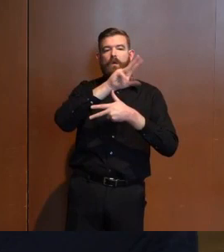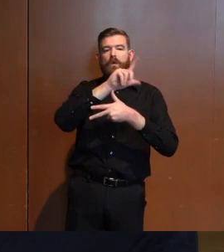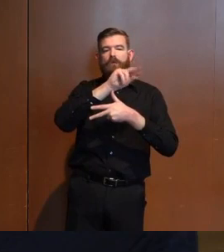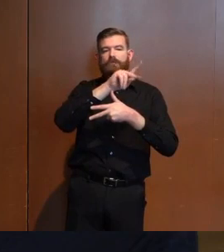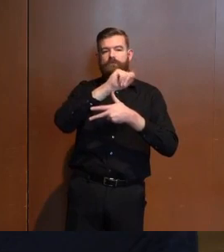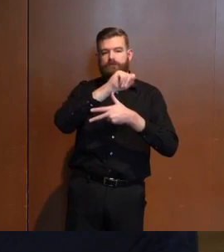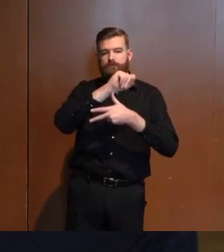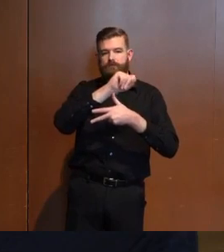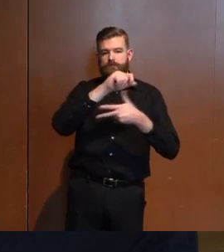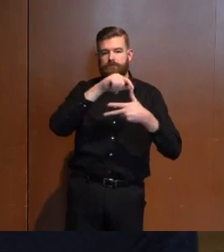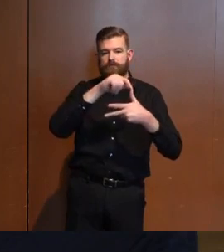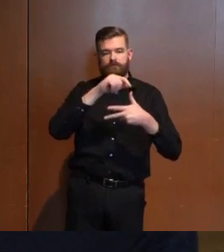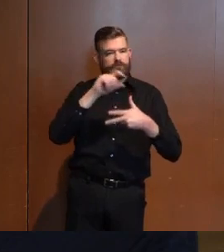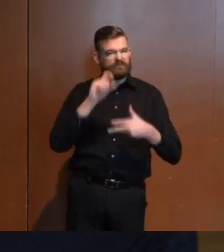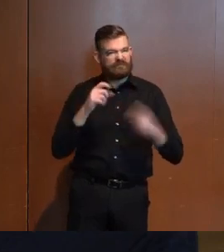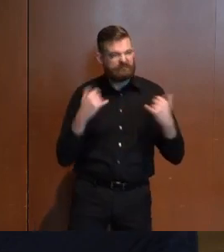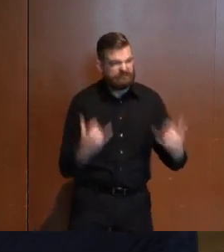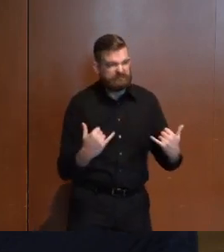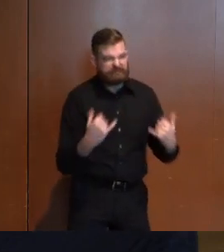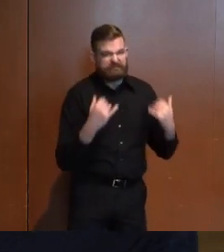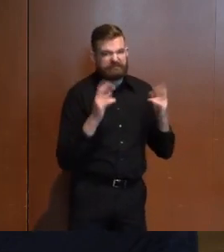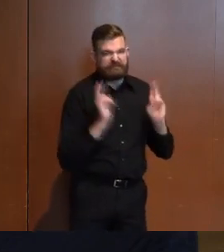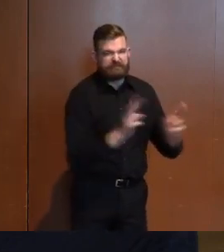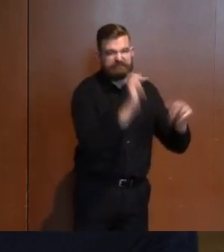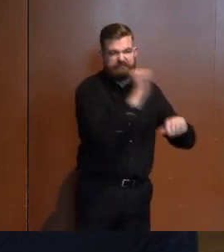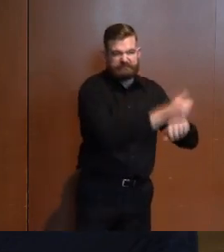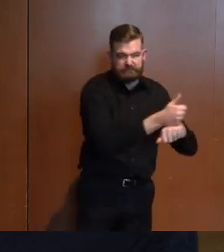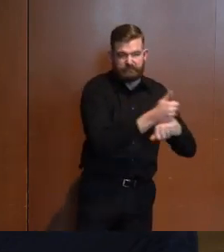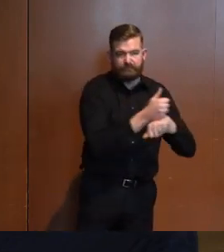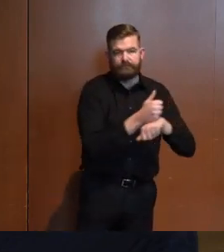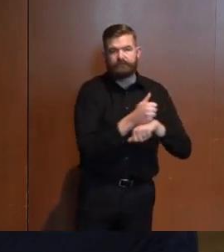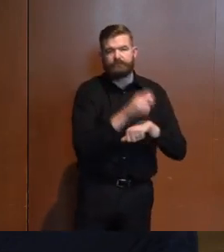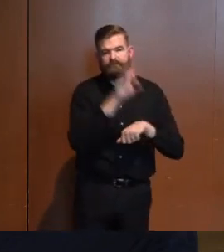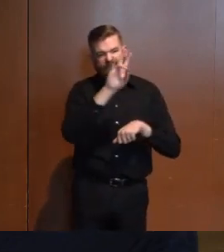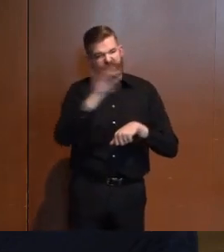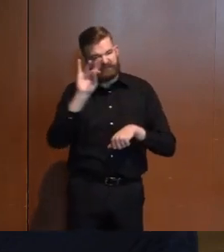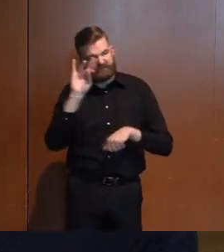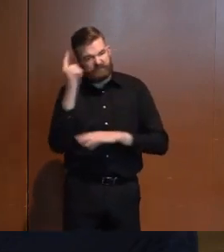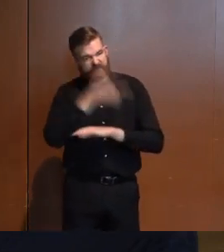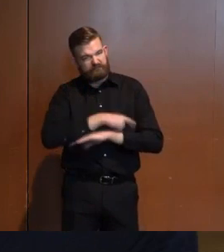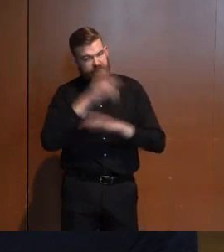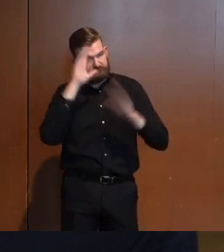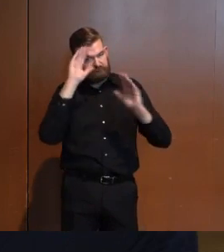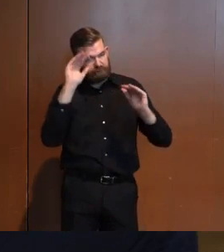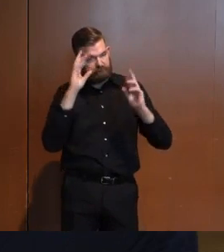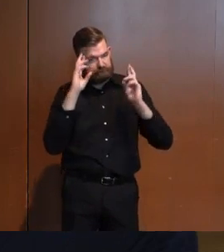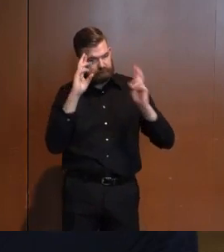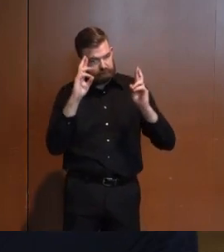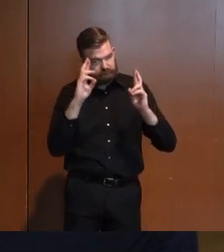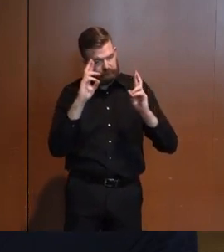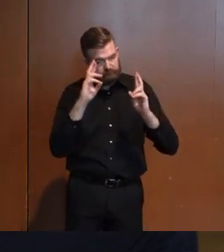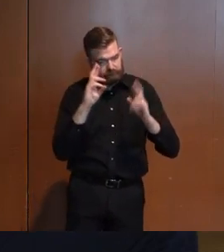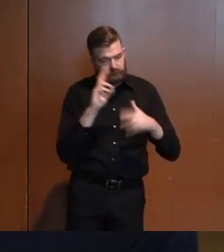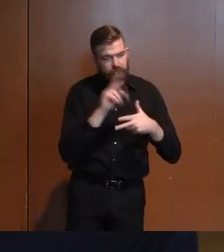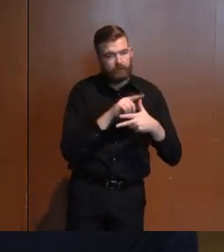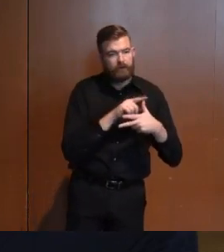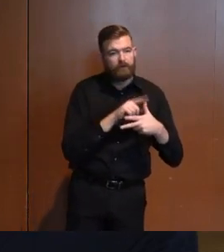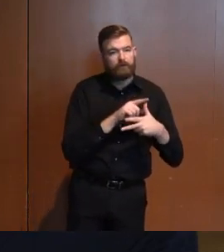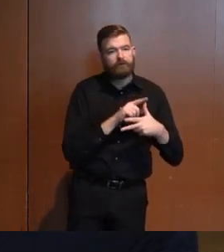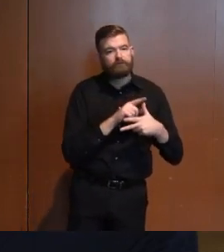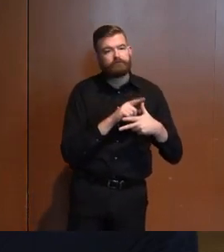possible within the timeline that we've been given, about 7 or 8 days. We're hoping to have it done quicker than that if